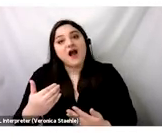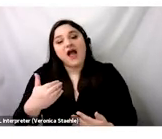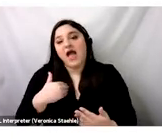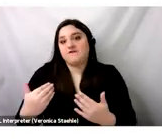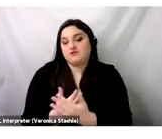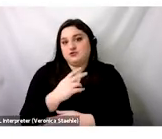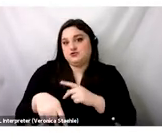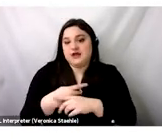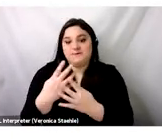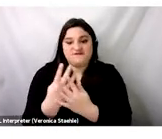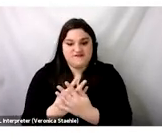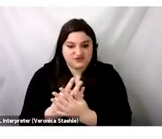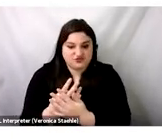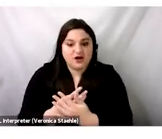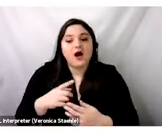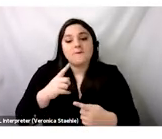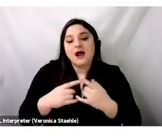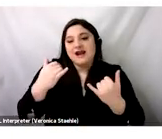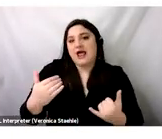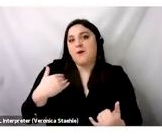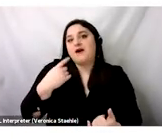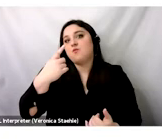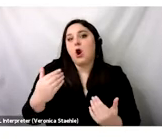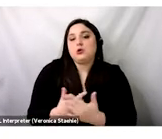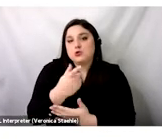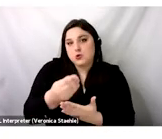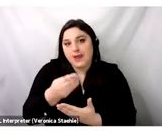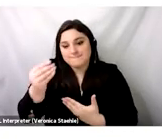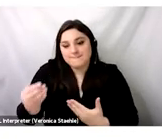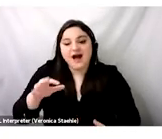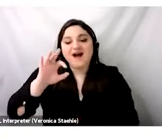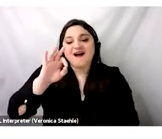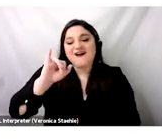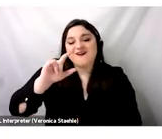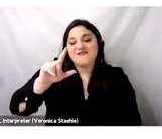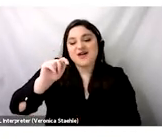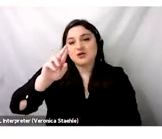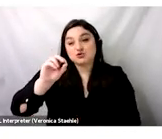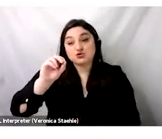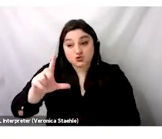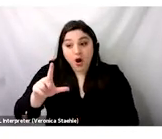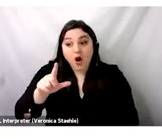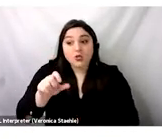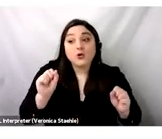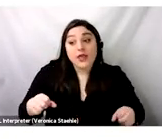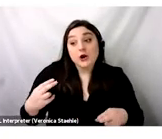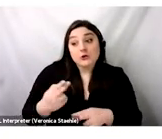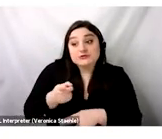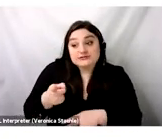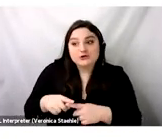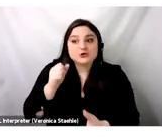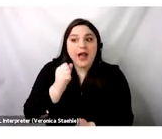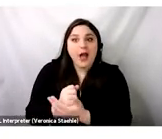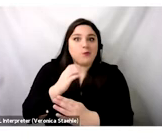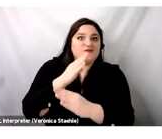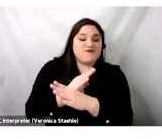Filtrol, F-I-L-T-R-O-L, that works. You could get a guppy bag, but all these things, there is a margin of error here. So